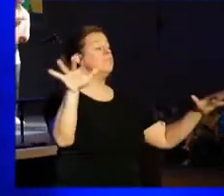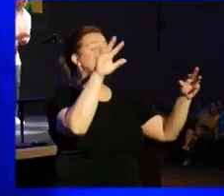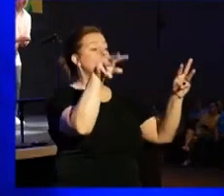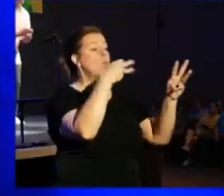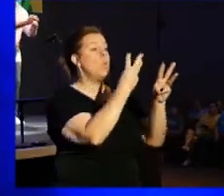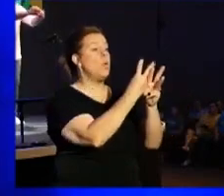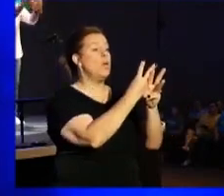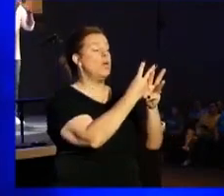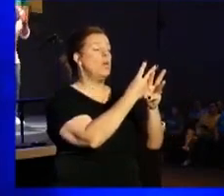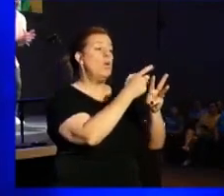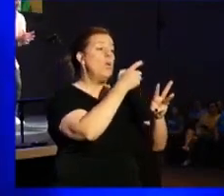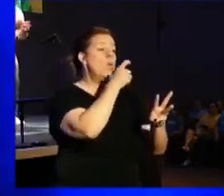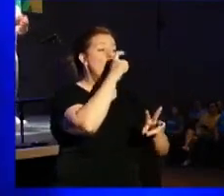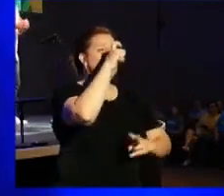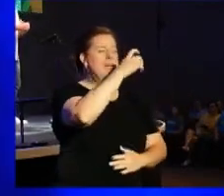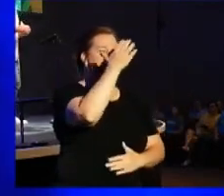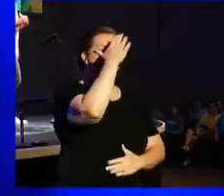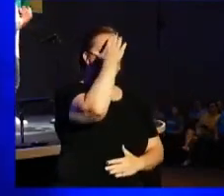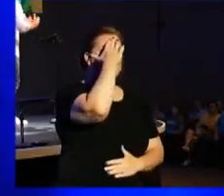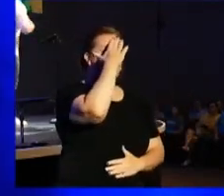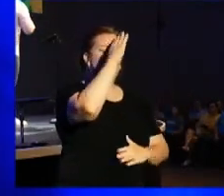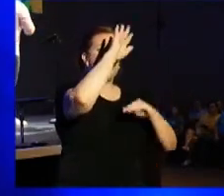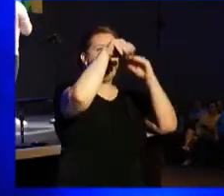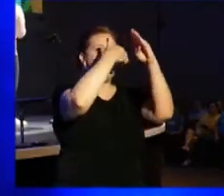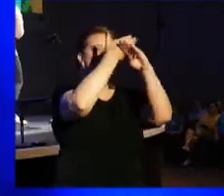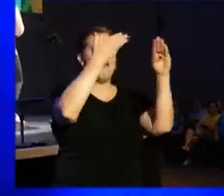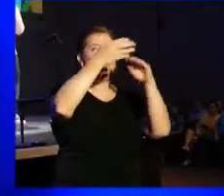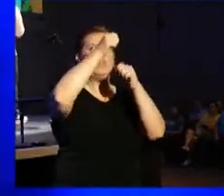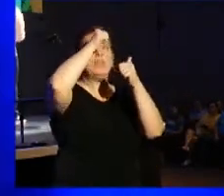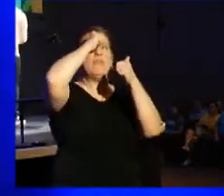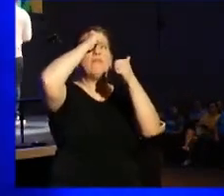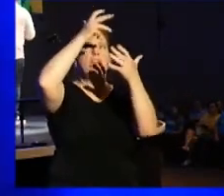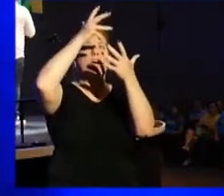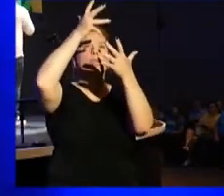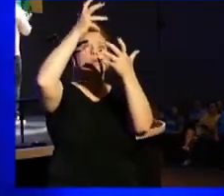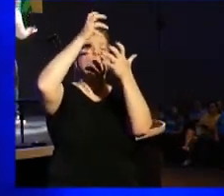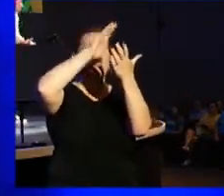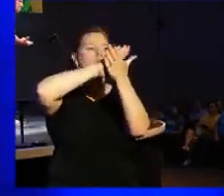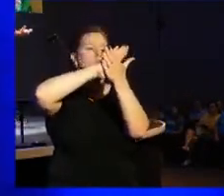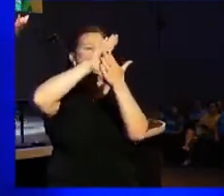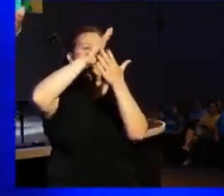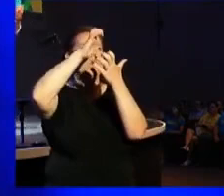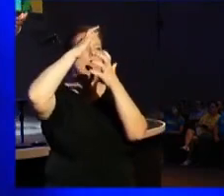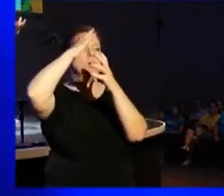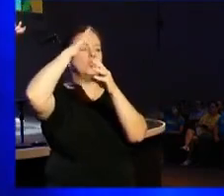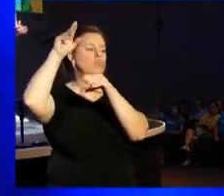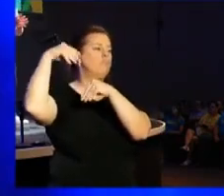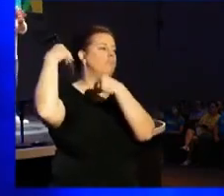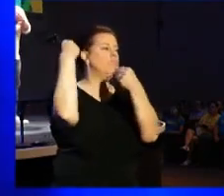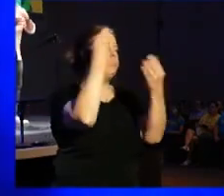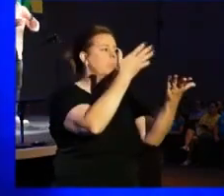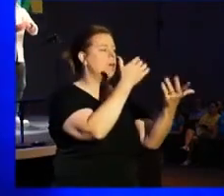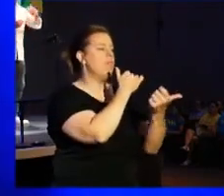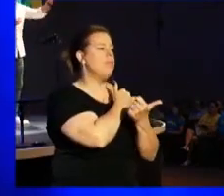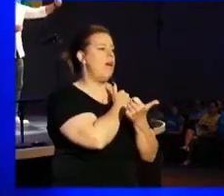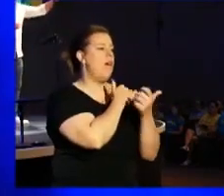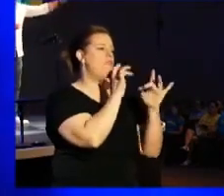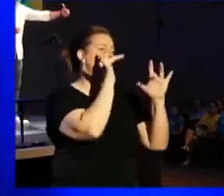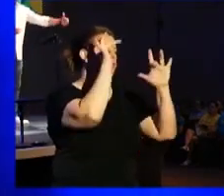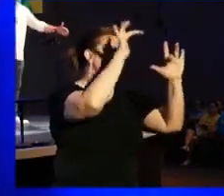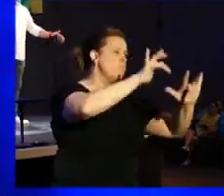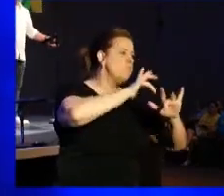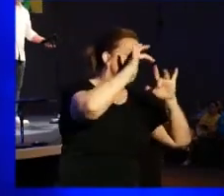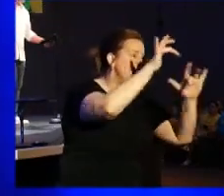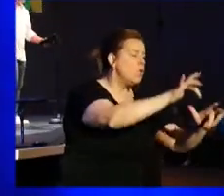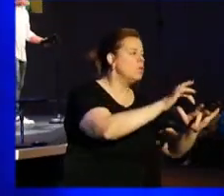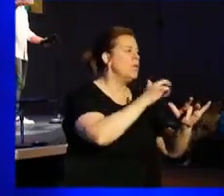heavenly Father who wants to be kind, who wants to pour out his love and his grace and his mercy, let's go out and be a